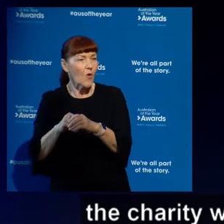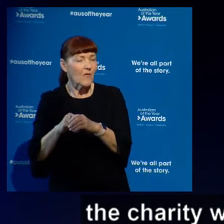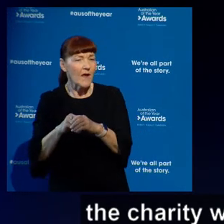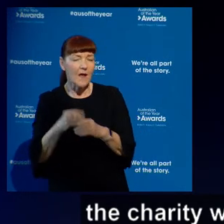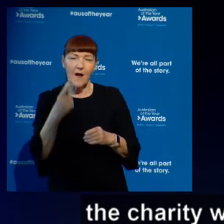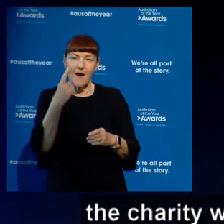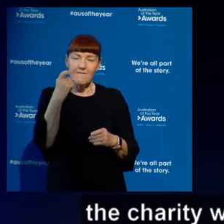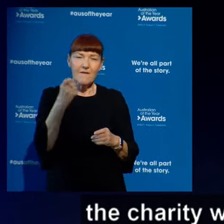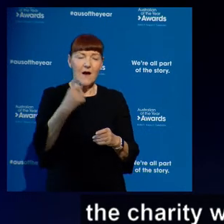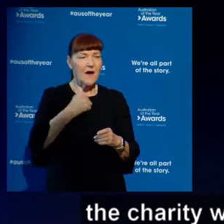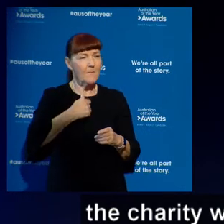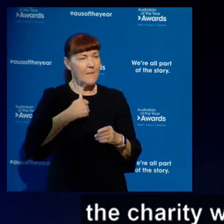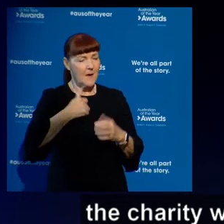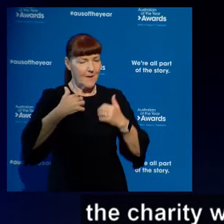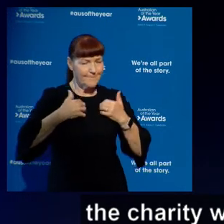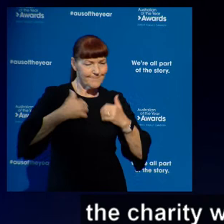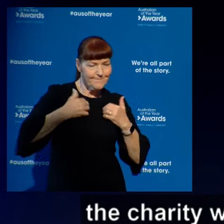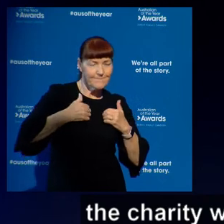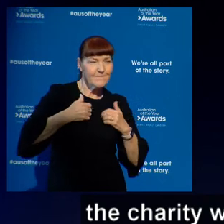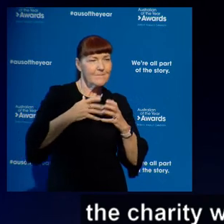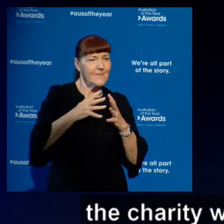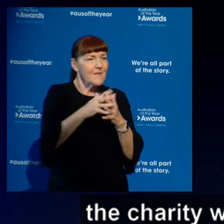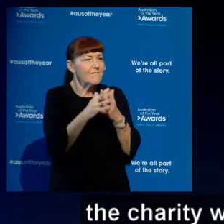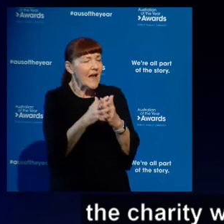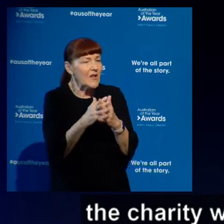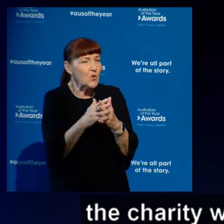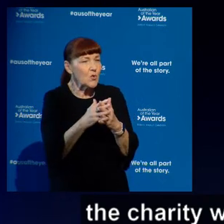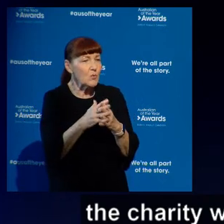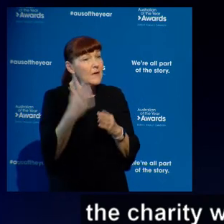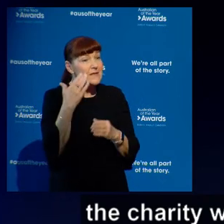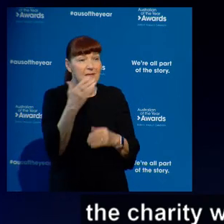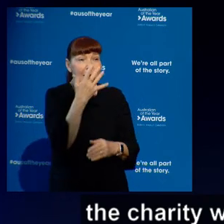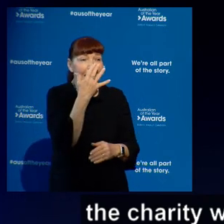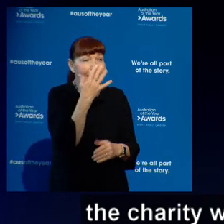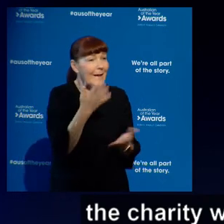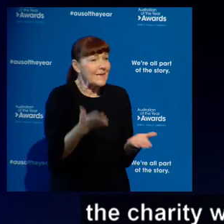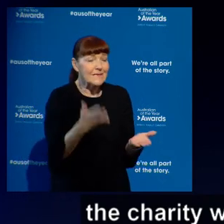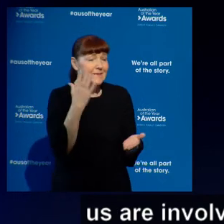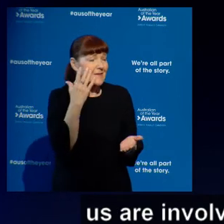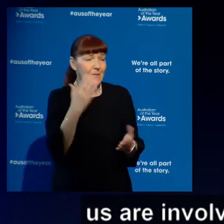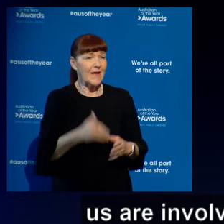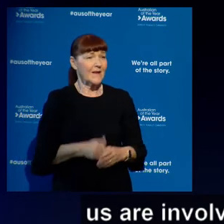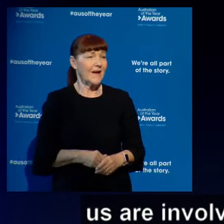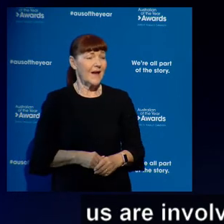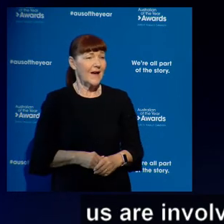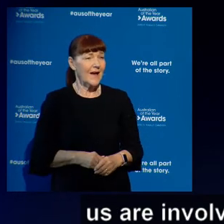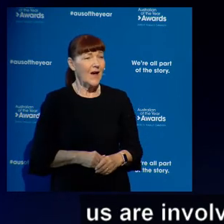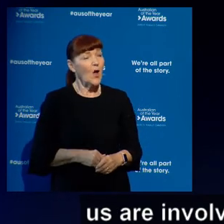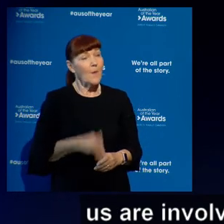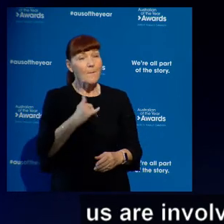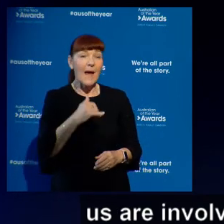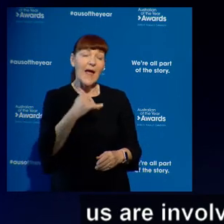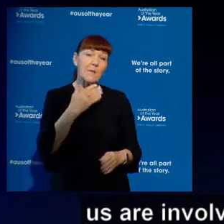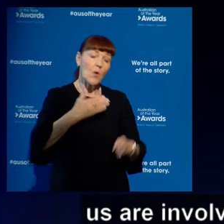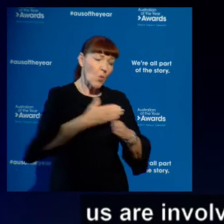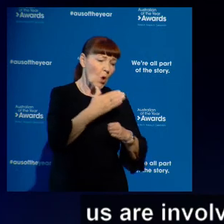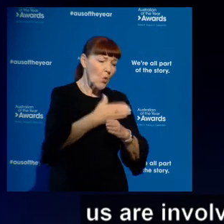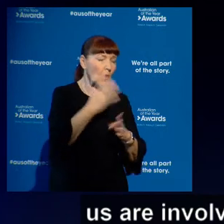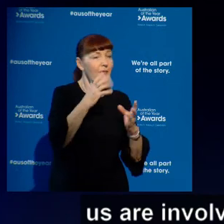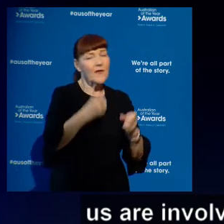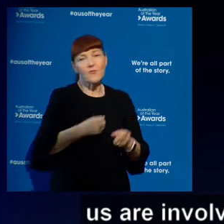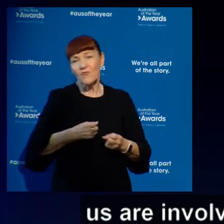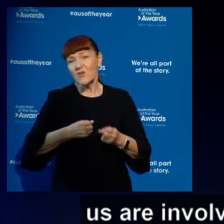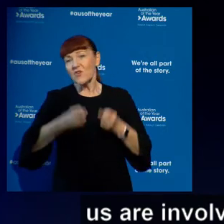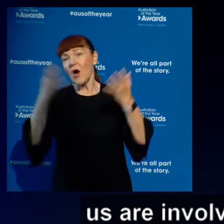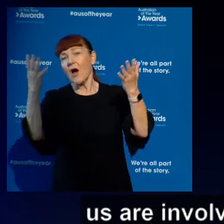finding something that makes you feel valued at any age, and particularly as you retire or you find that you're not well enough